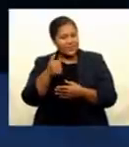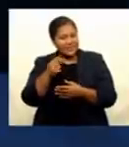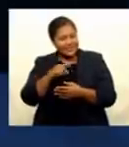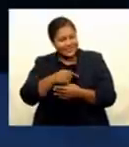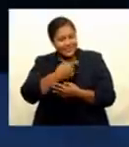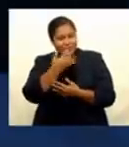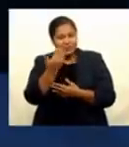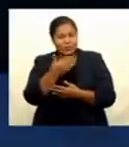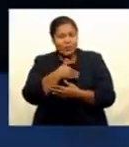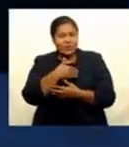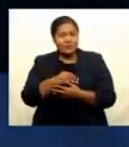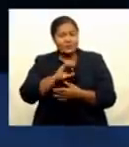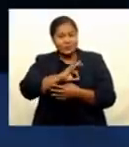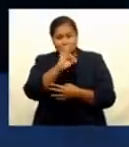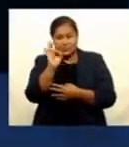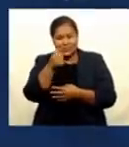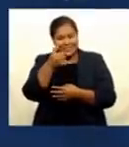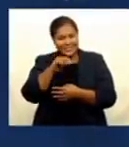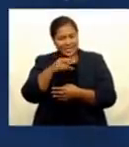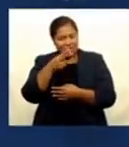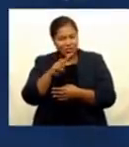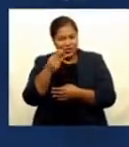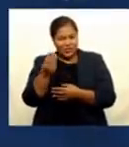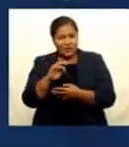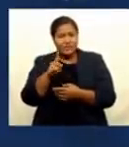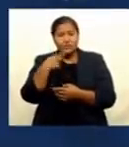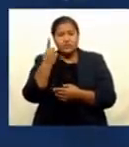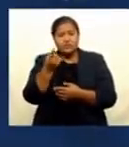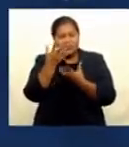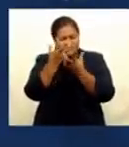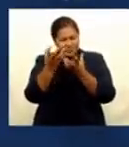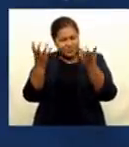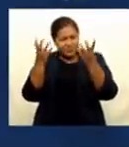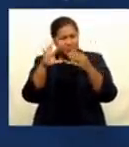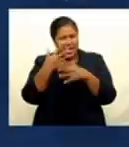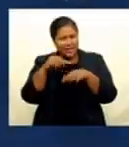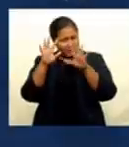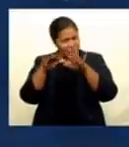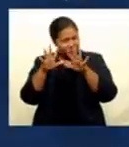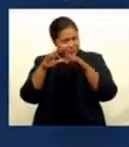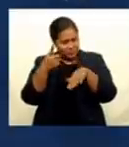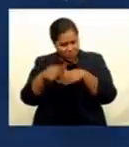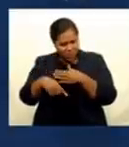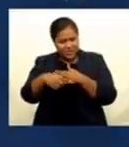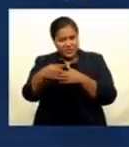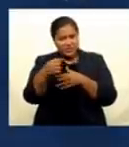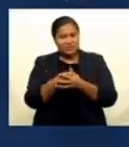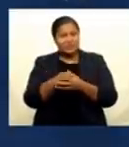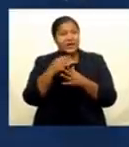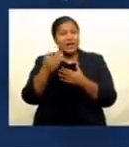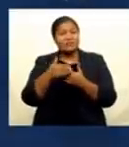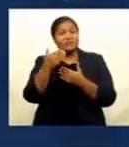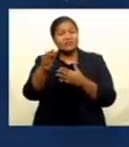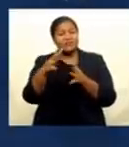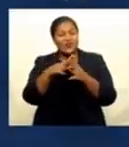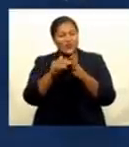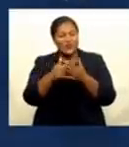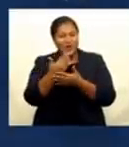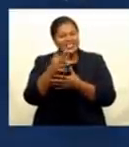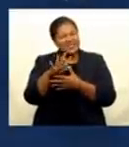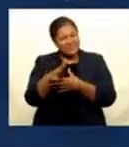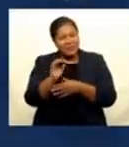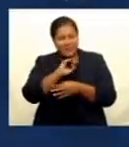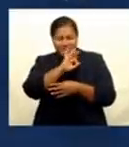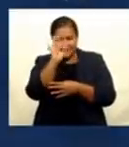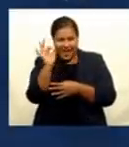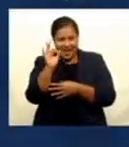a.m. Sunrise will be at 6:33. For tomorrow, cloudy periods and occasional showers to continue, and the outlook for Wednesday, mainly fine